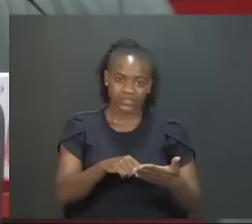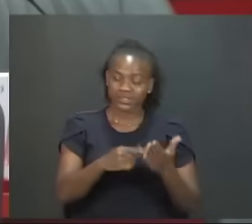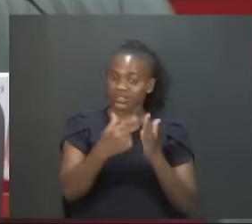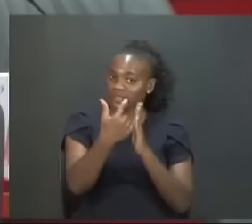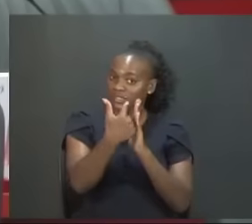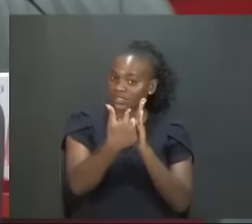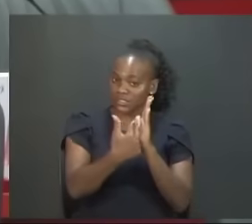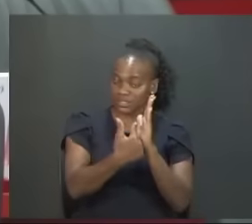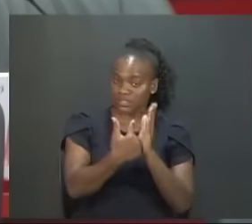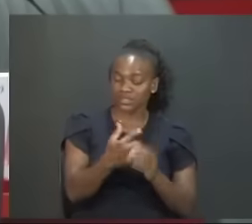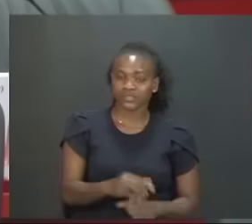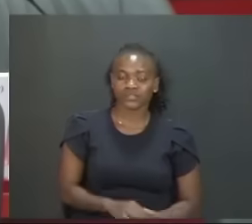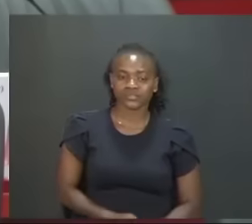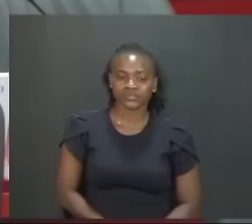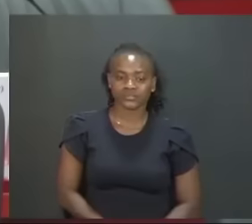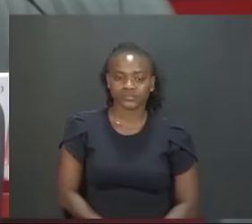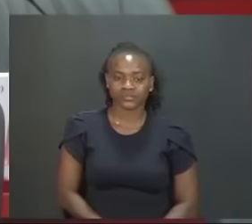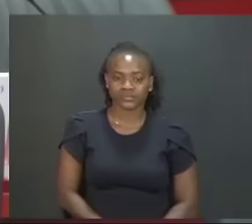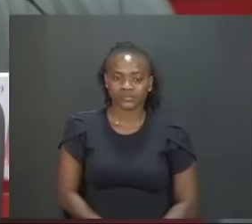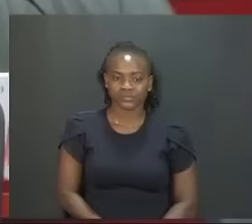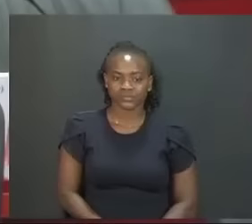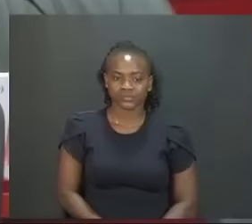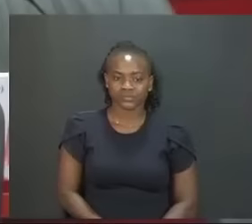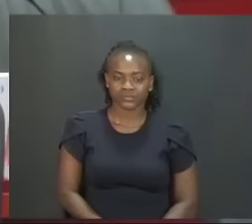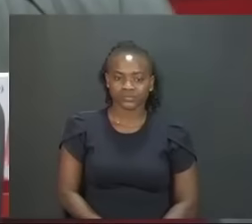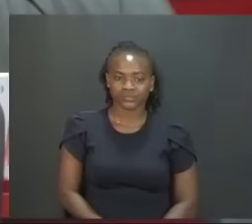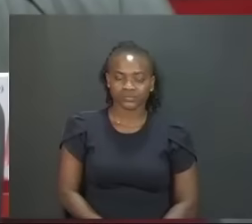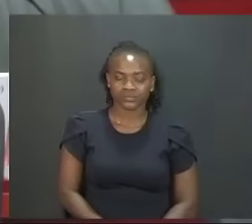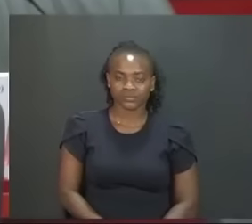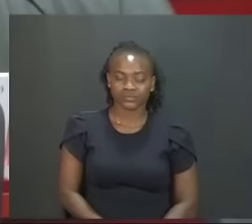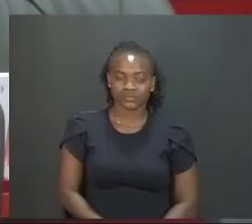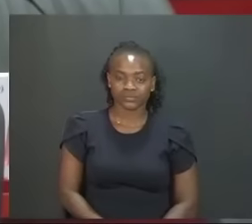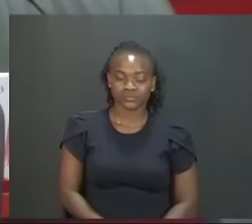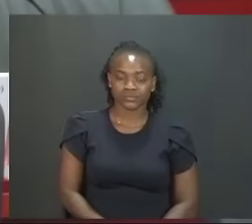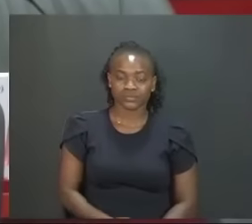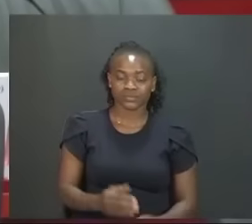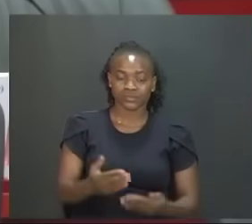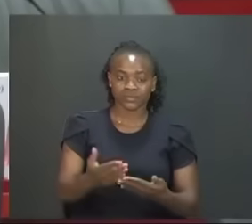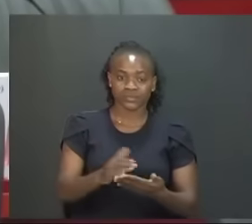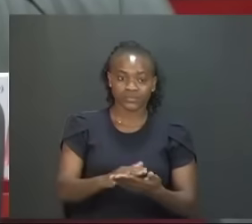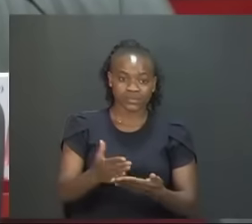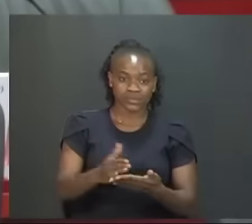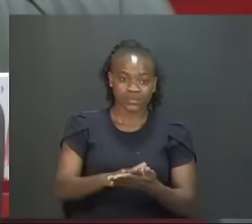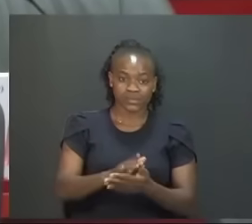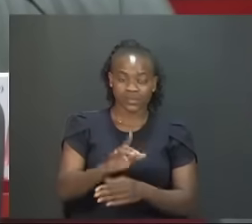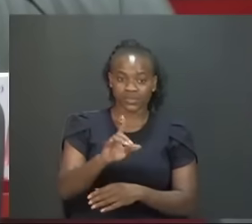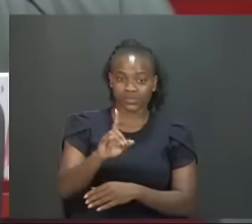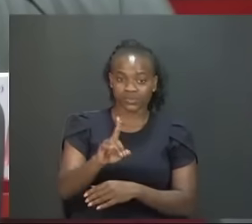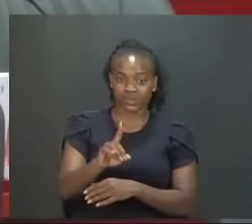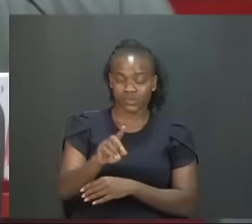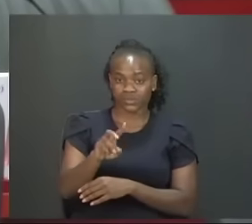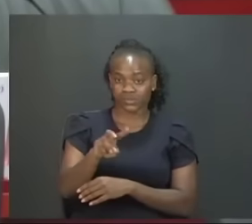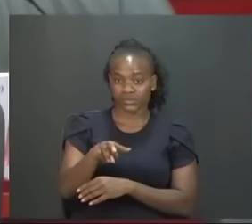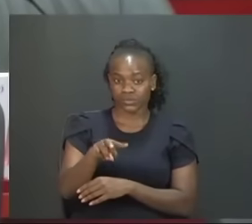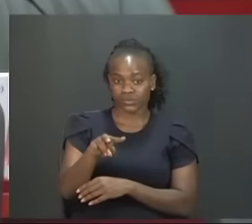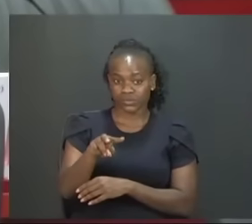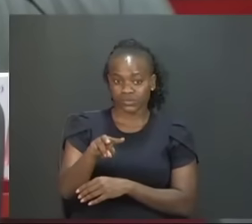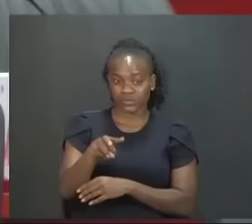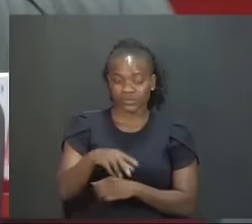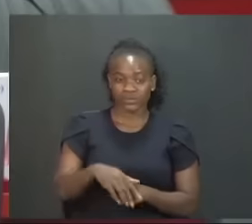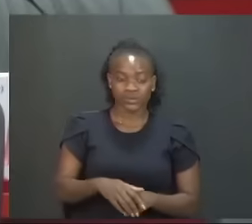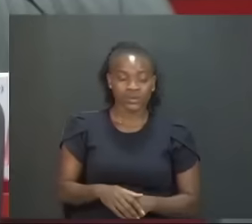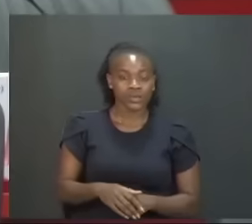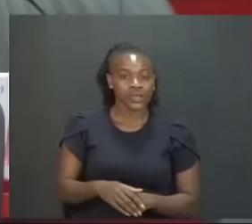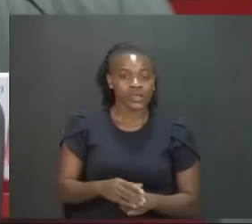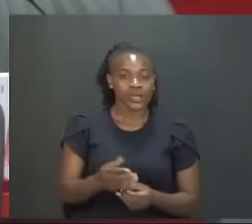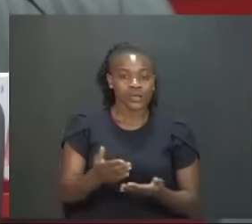list, and it is on page 1 of 22, it's page 1 to